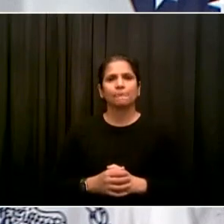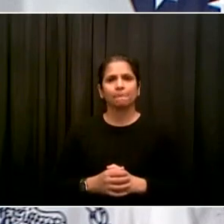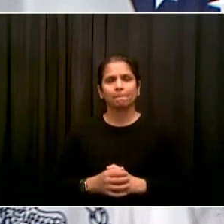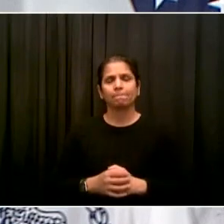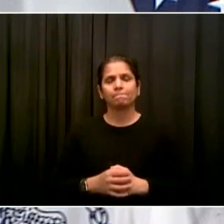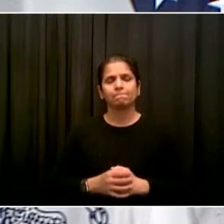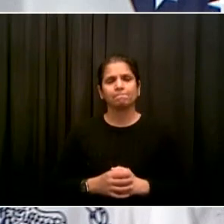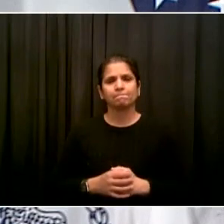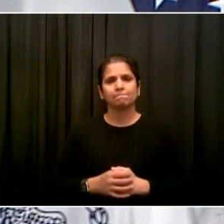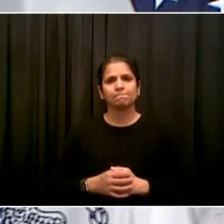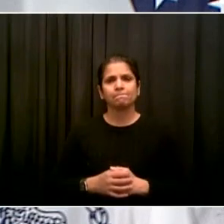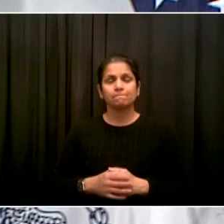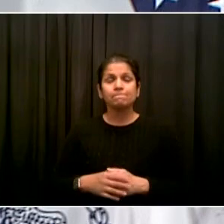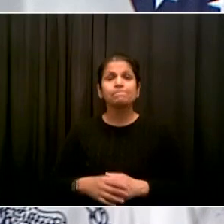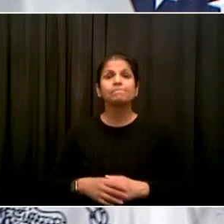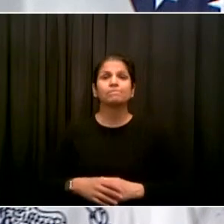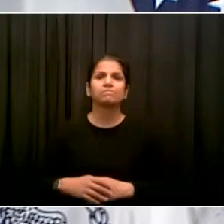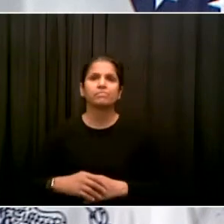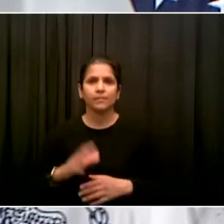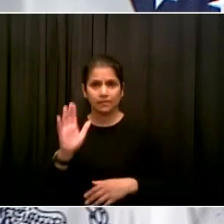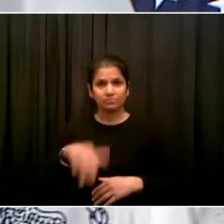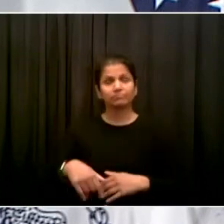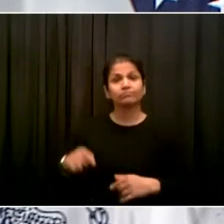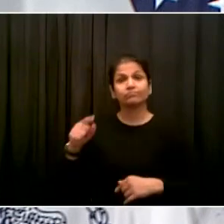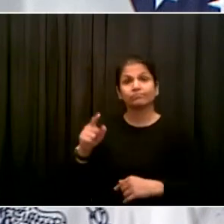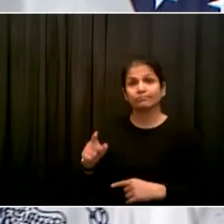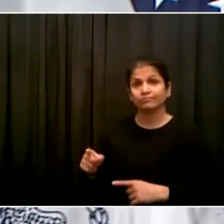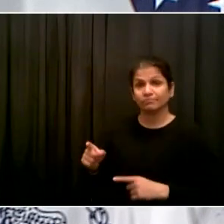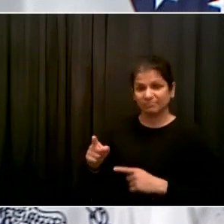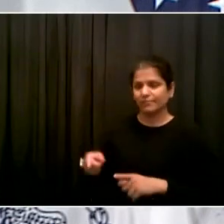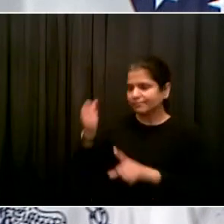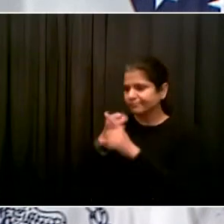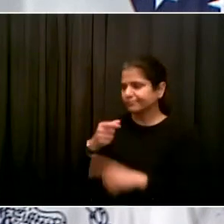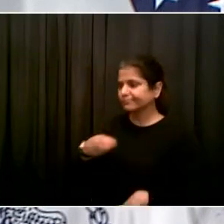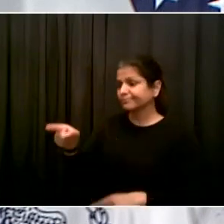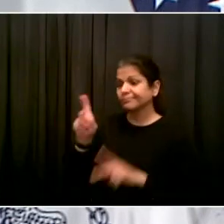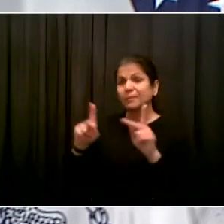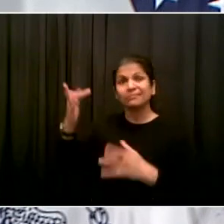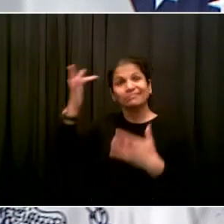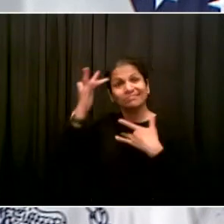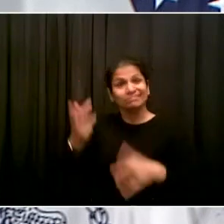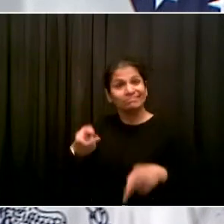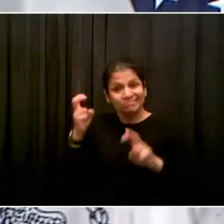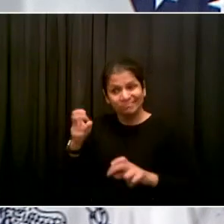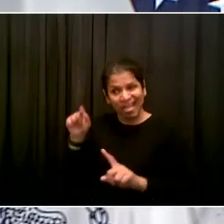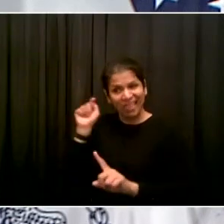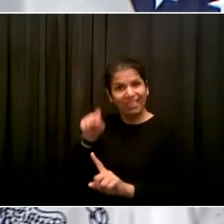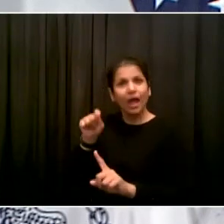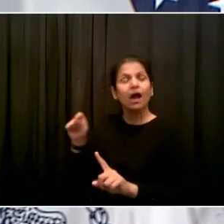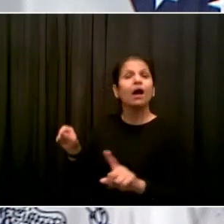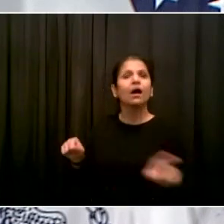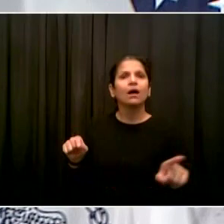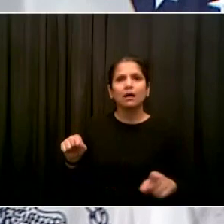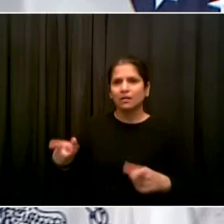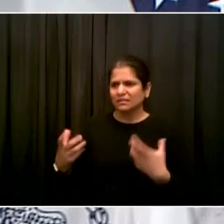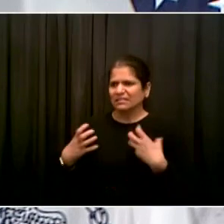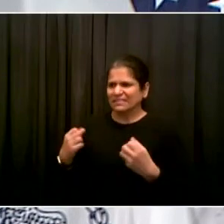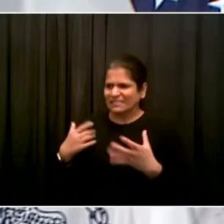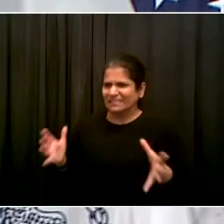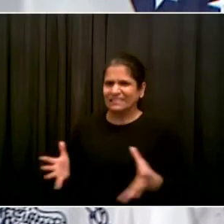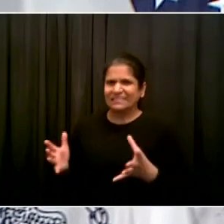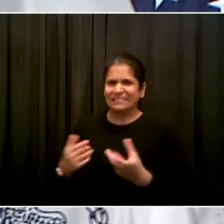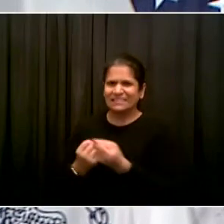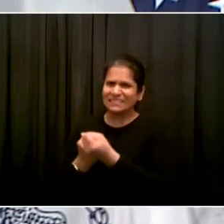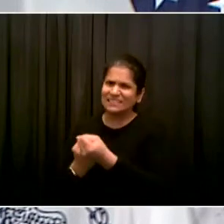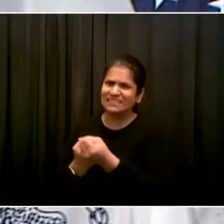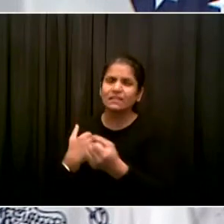tough after effects of COVID, that we're there for them. And just like everything else with COVID, we see tremendous